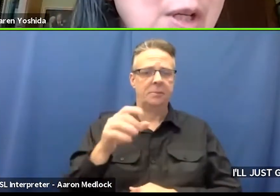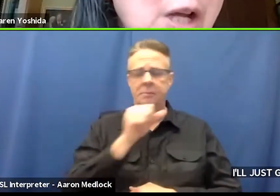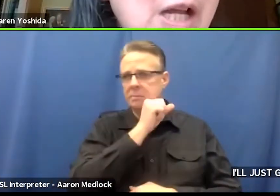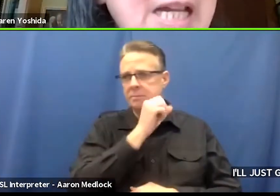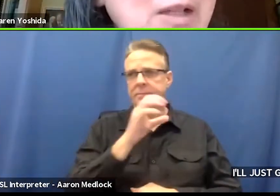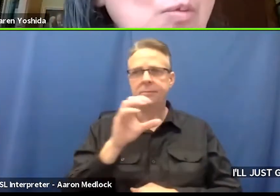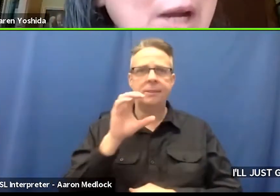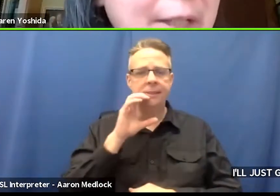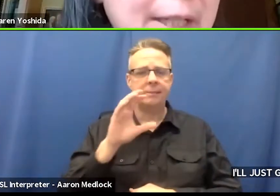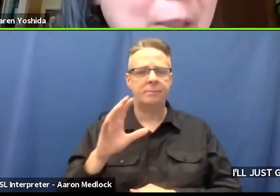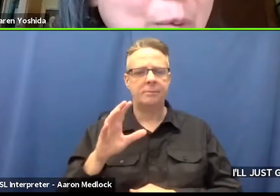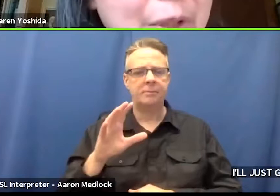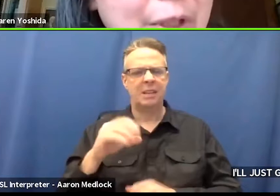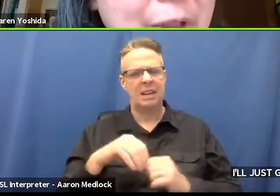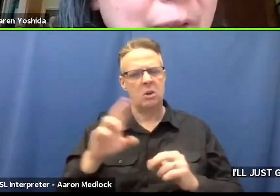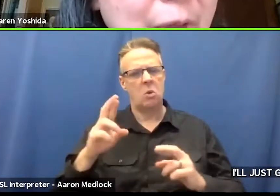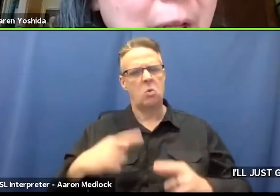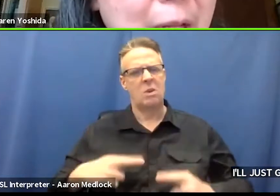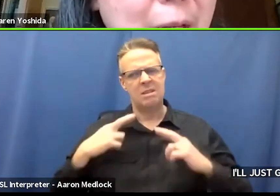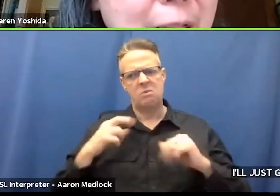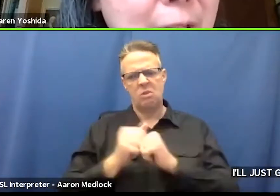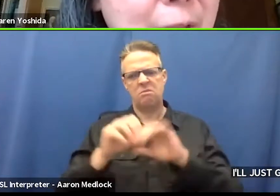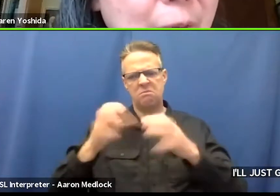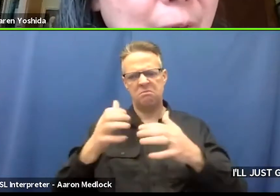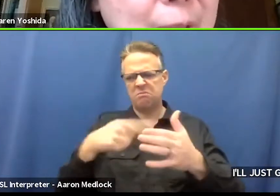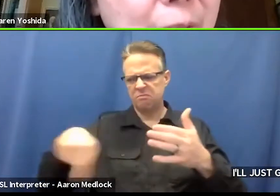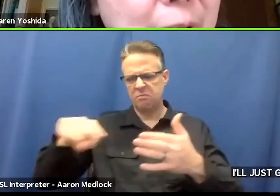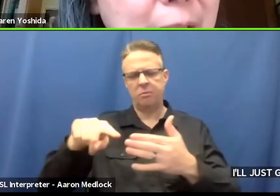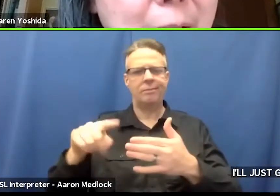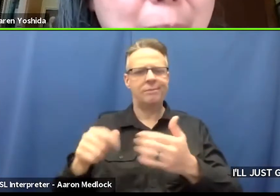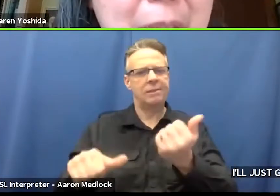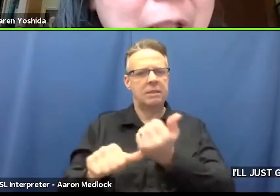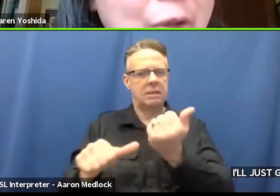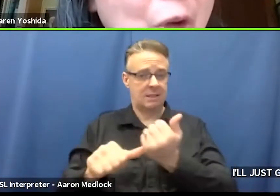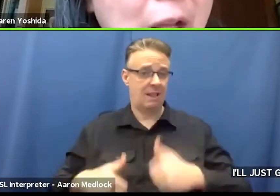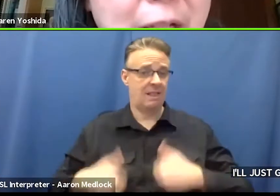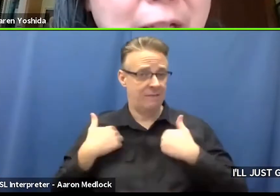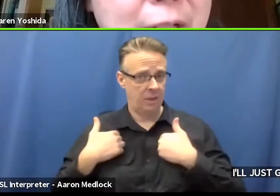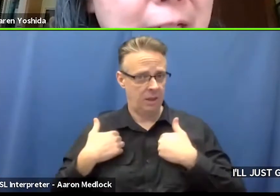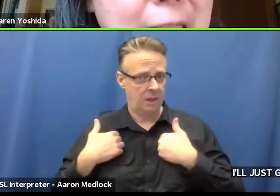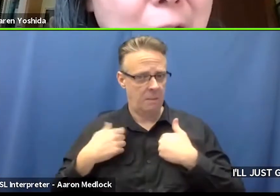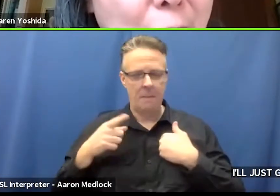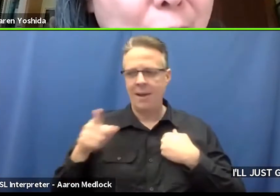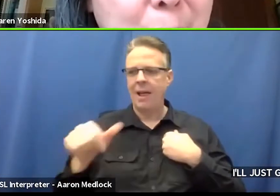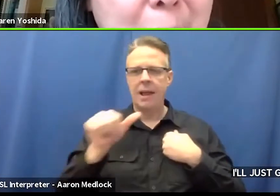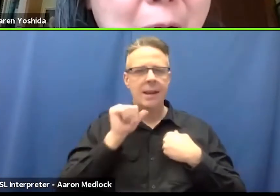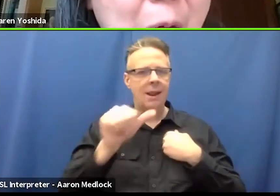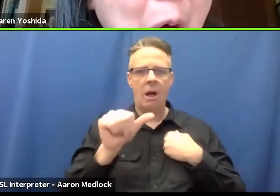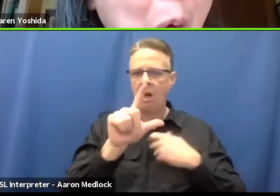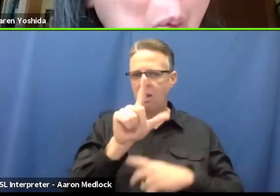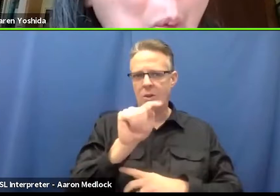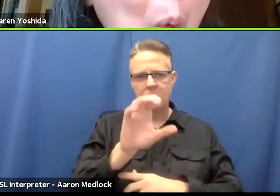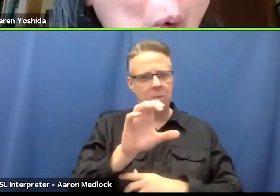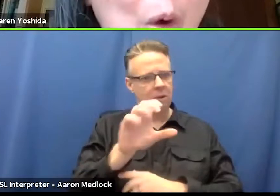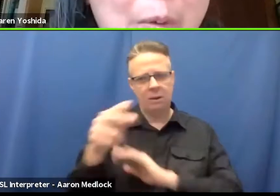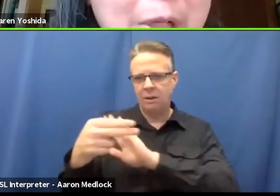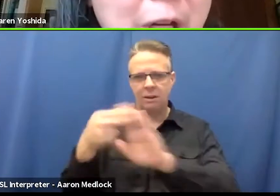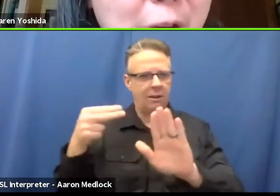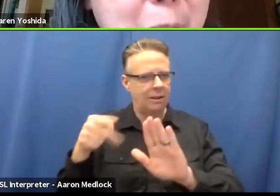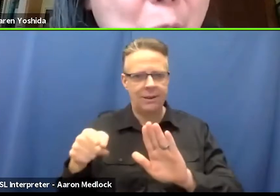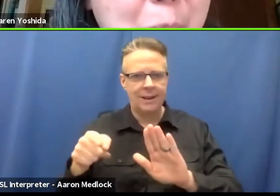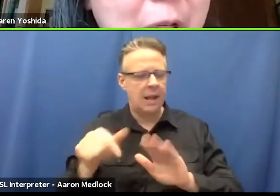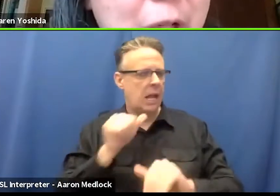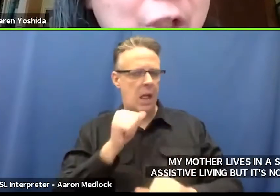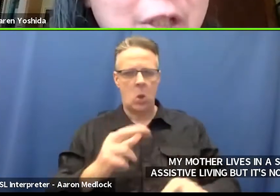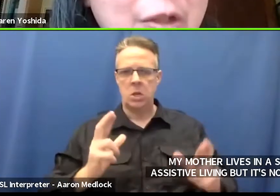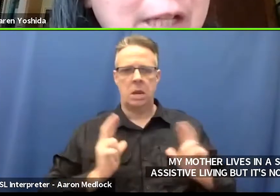seniors, in a residence with assistive living, but it's not designated as long-term care or a